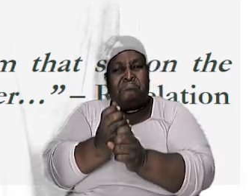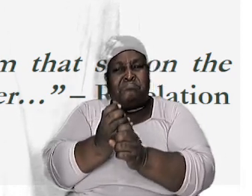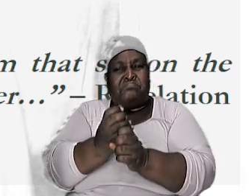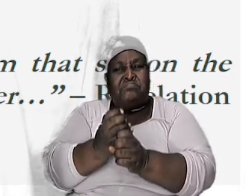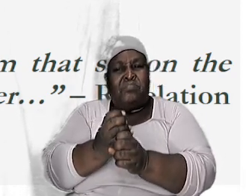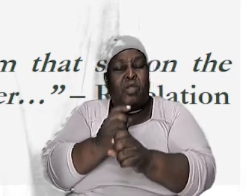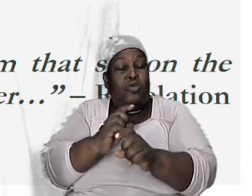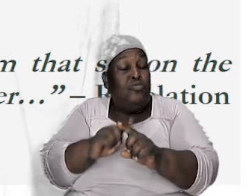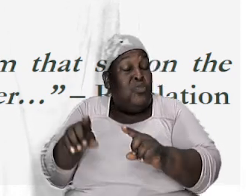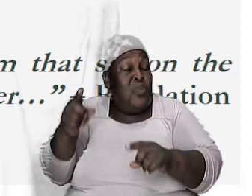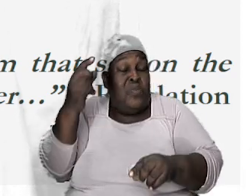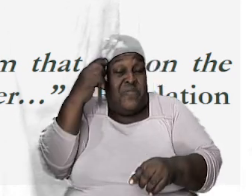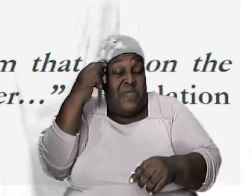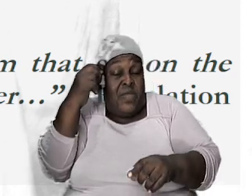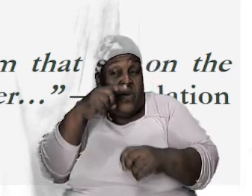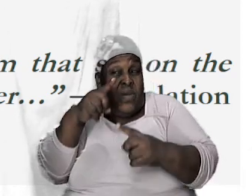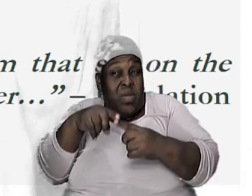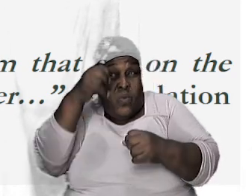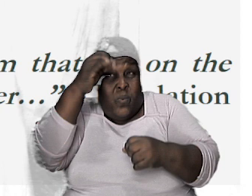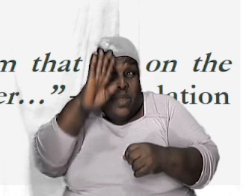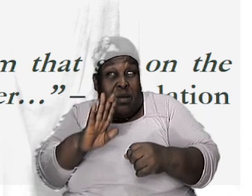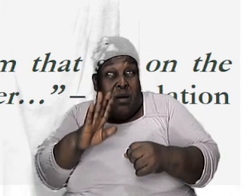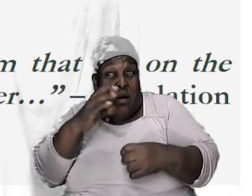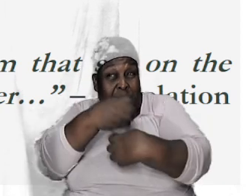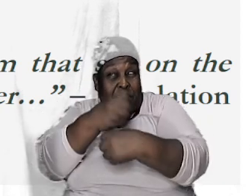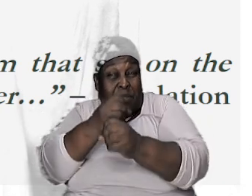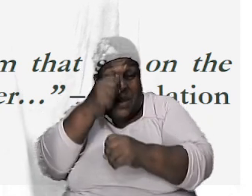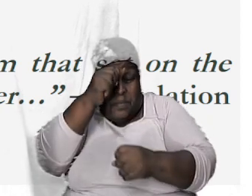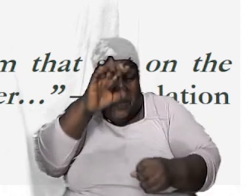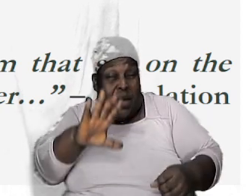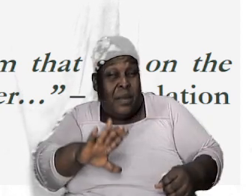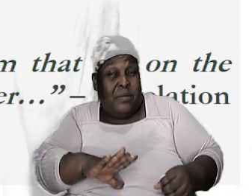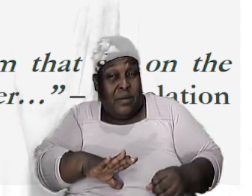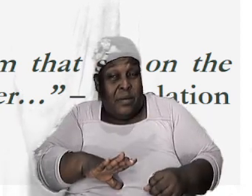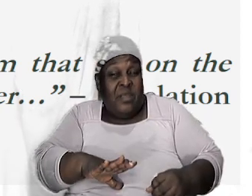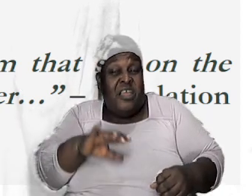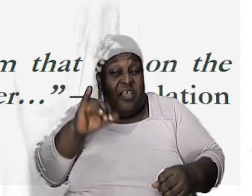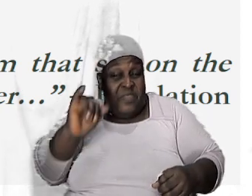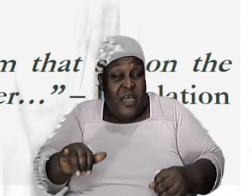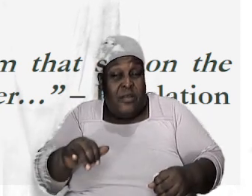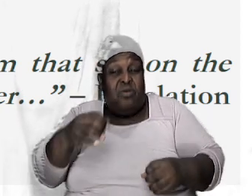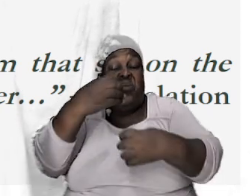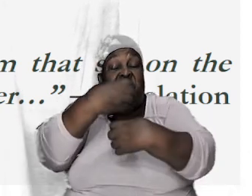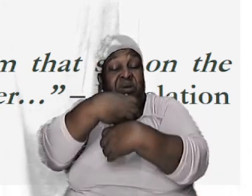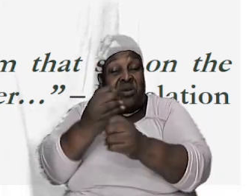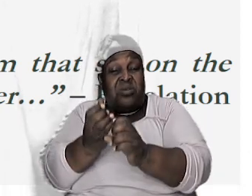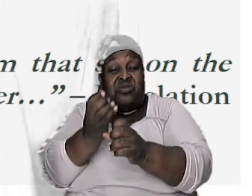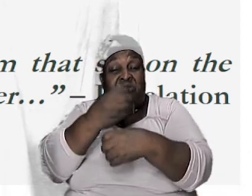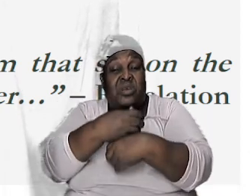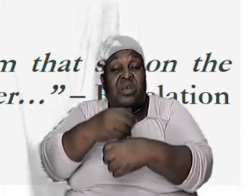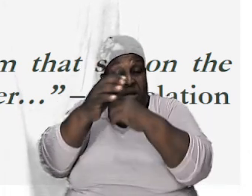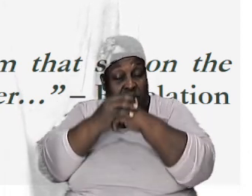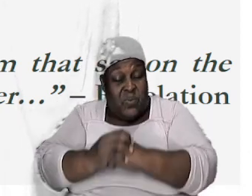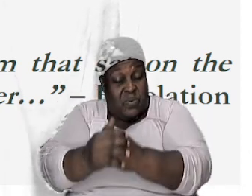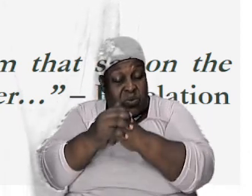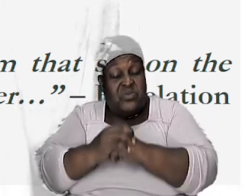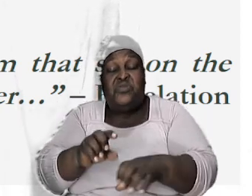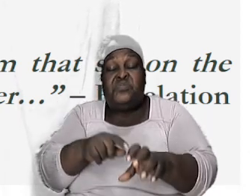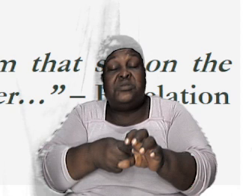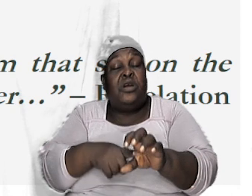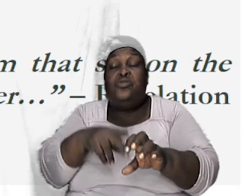Don't think that it's just when God created man, praise God, that creation's that worship started.